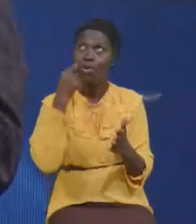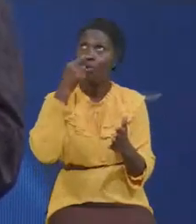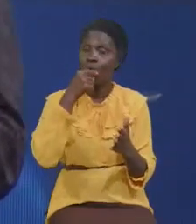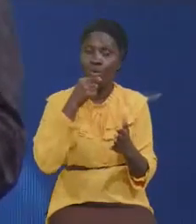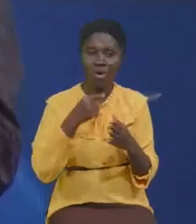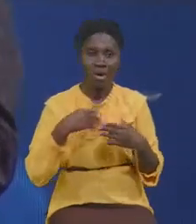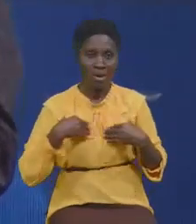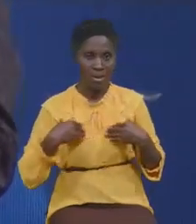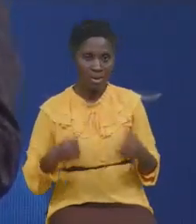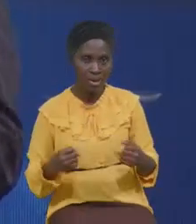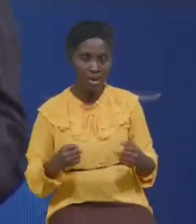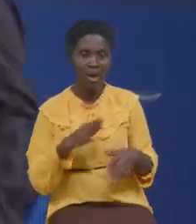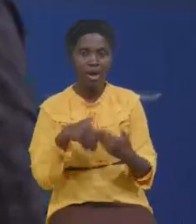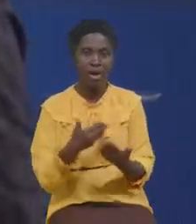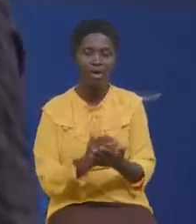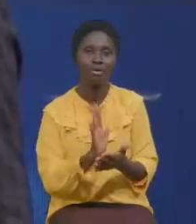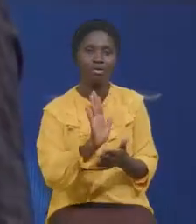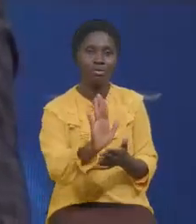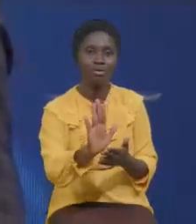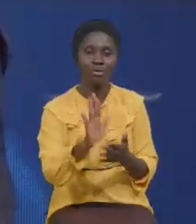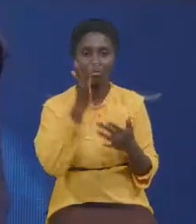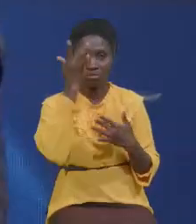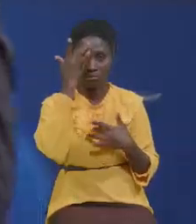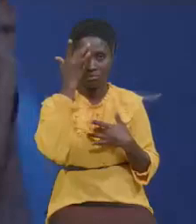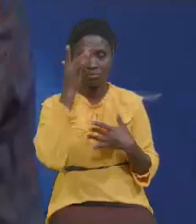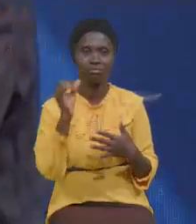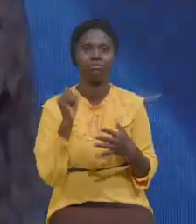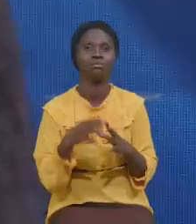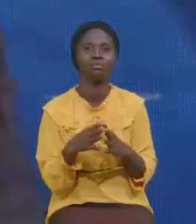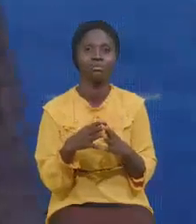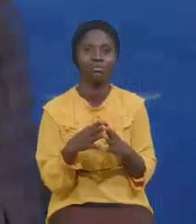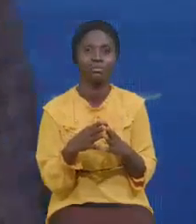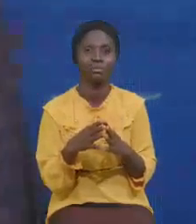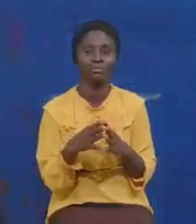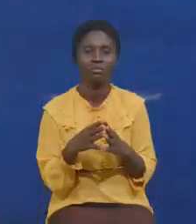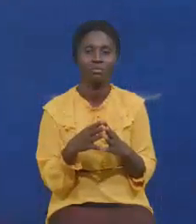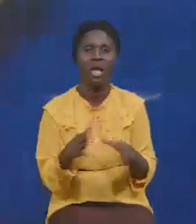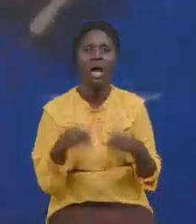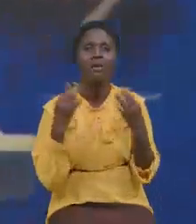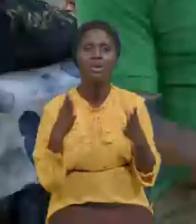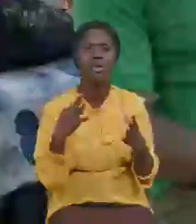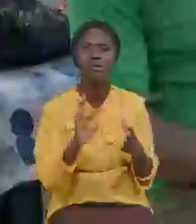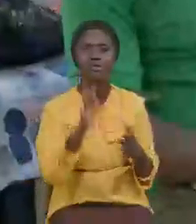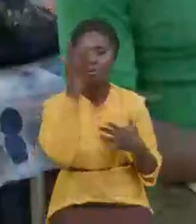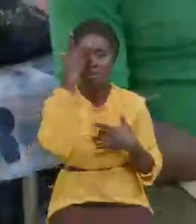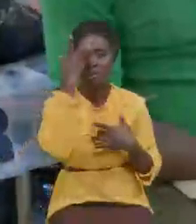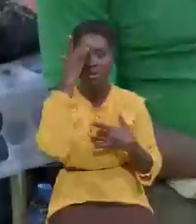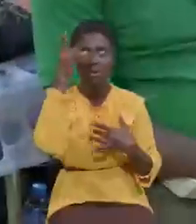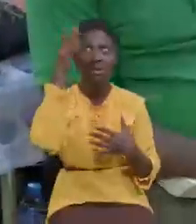healeth all thy diseases. How many of your diseases will he heal